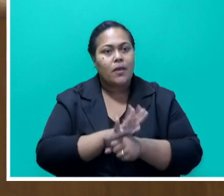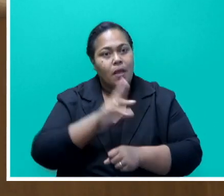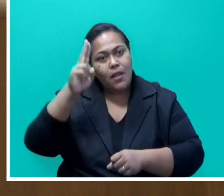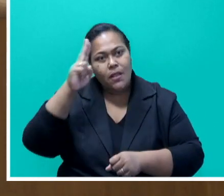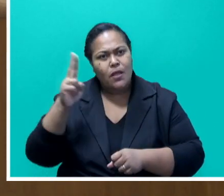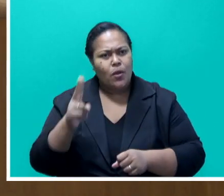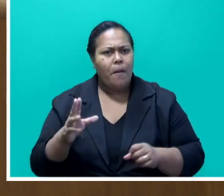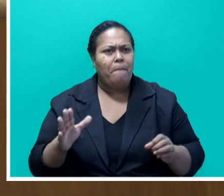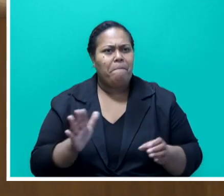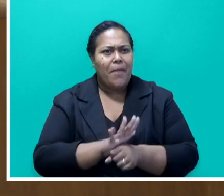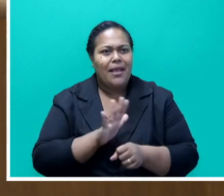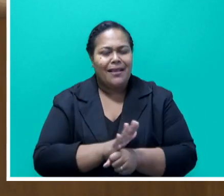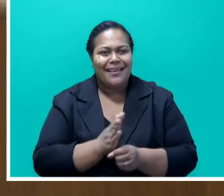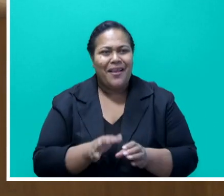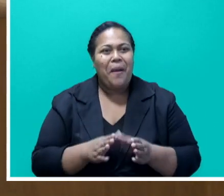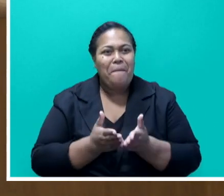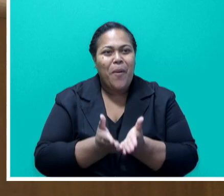of mili-milis.